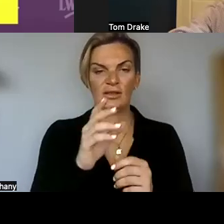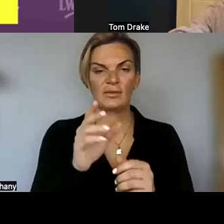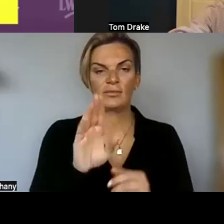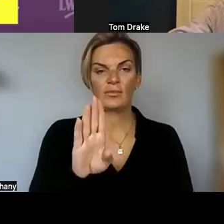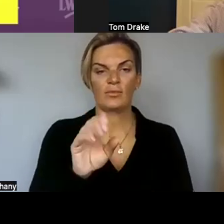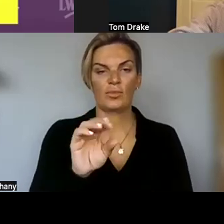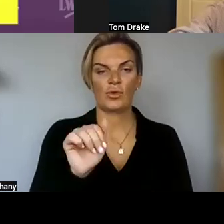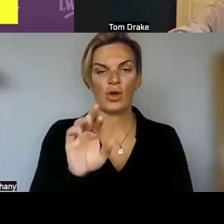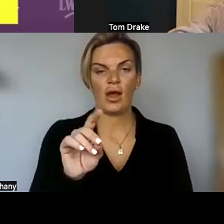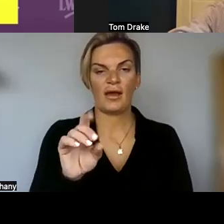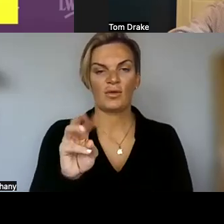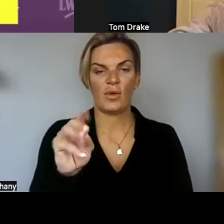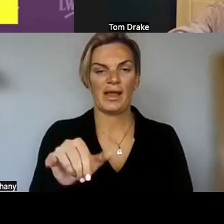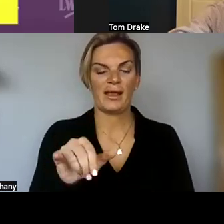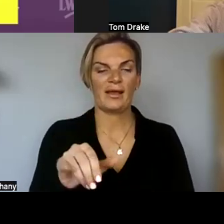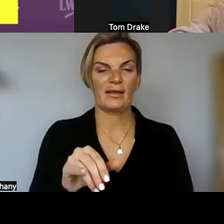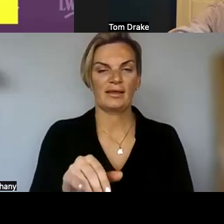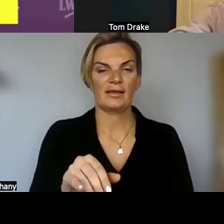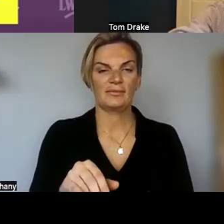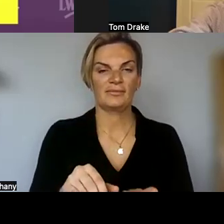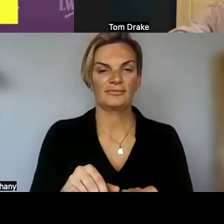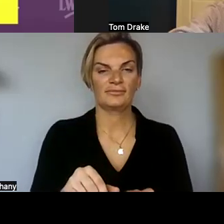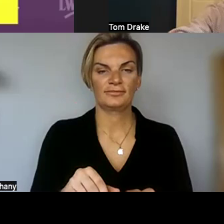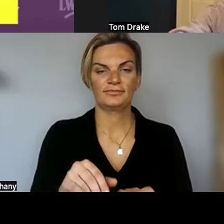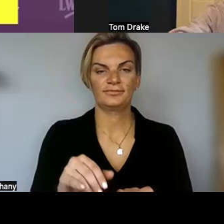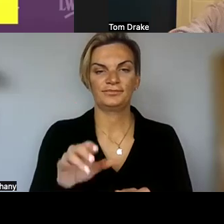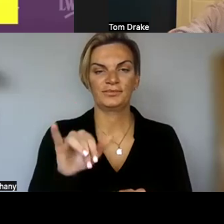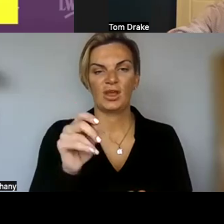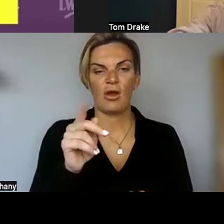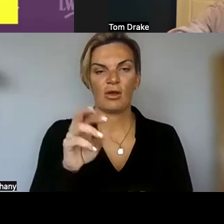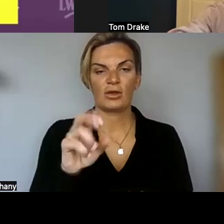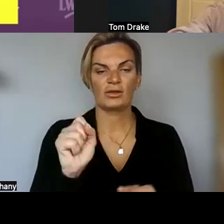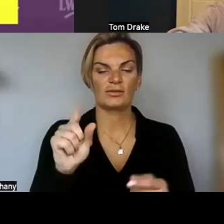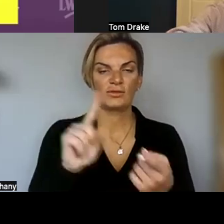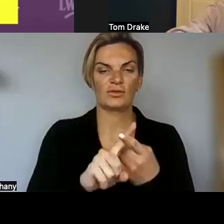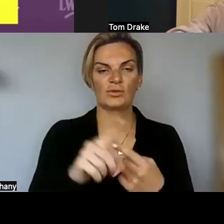from Yonkers all the way up to Sleepy Hollow.